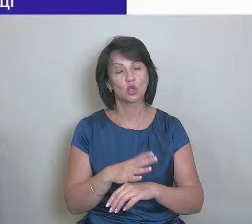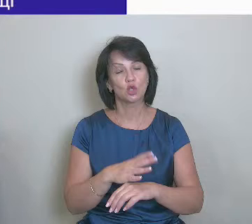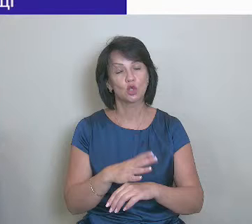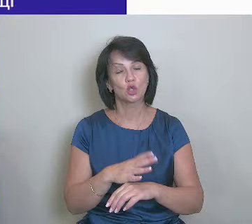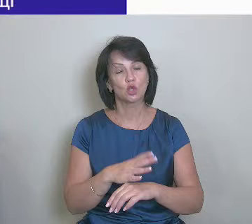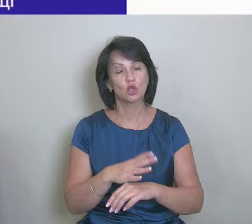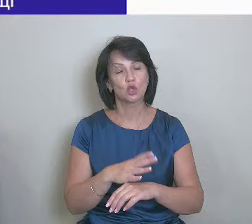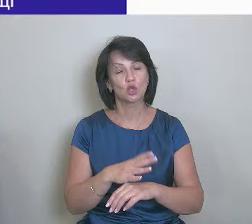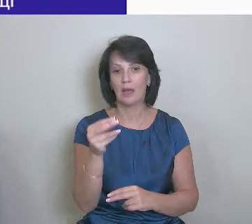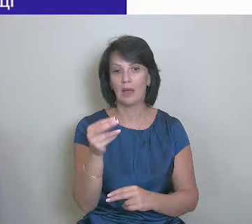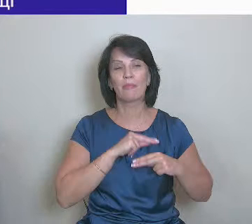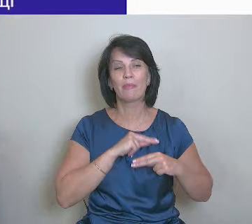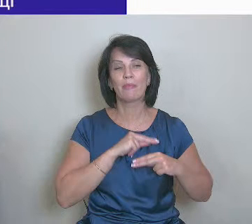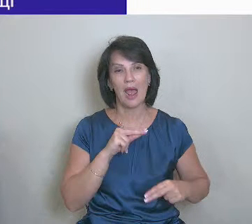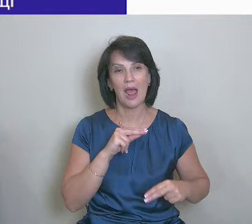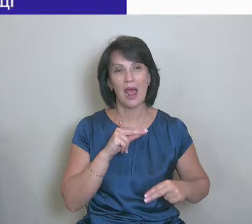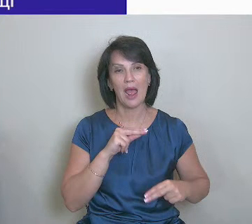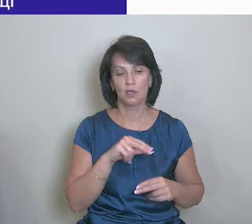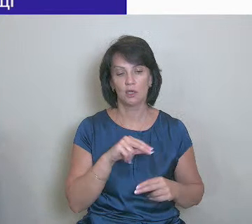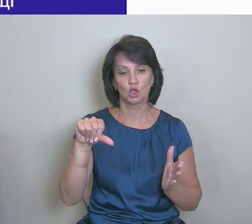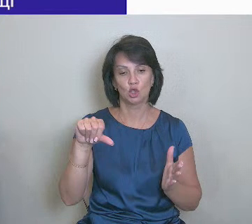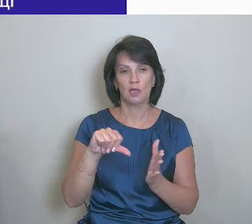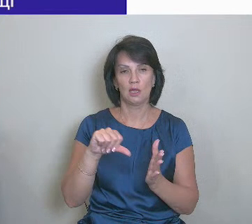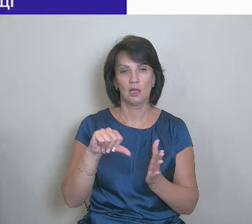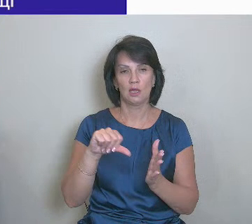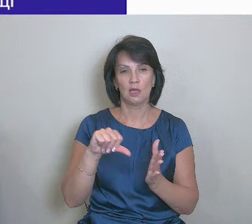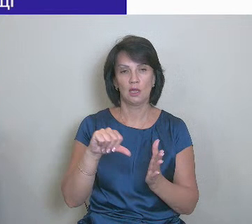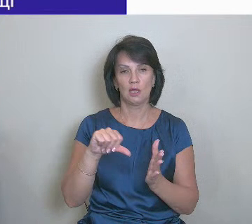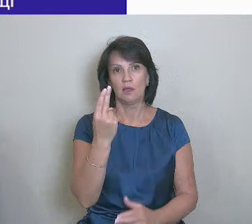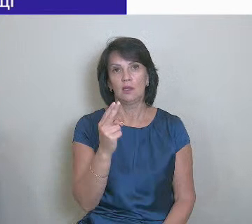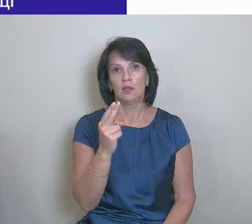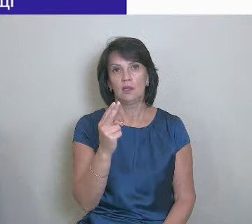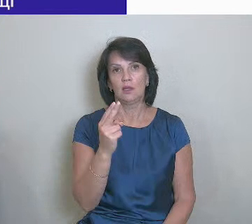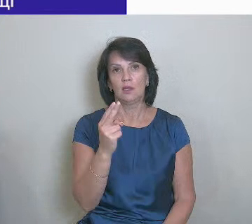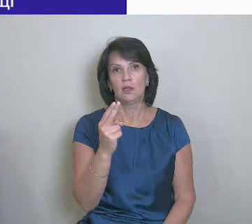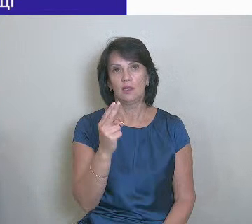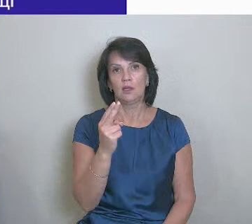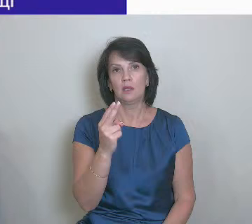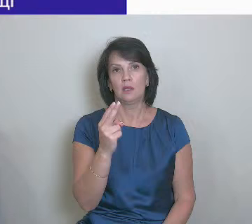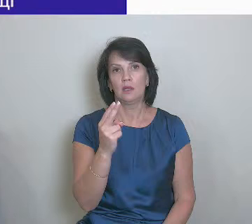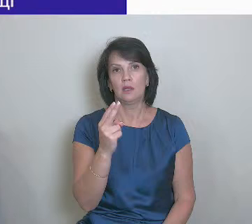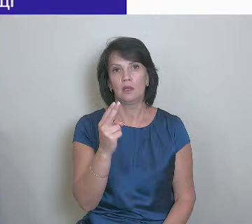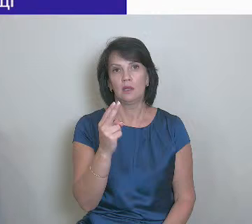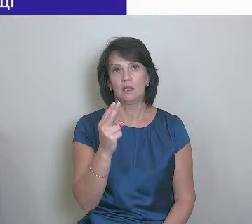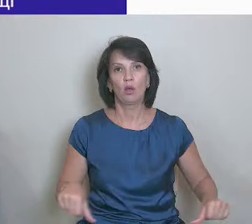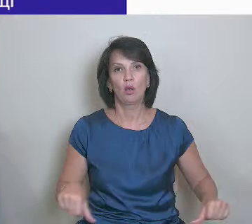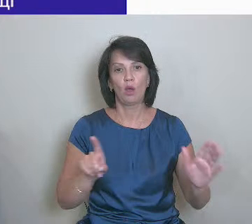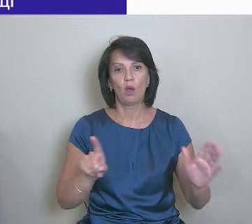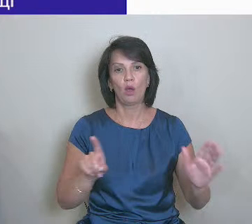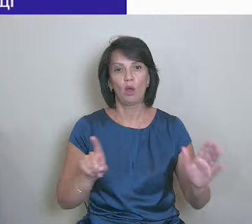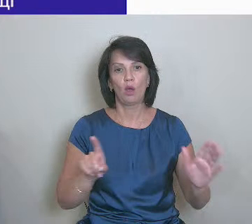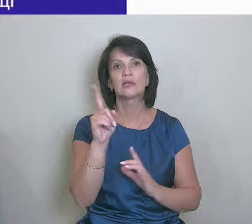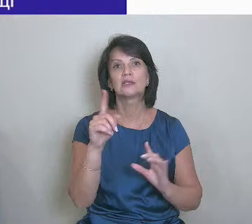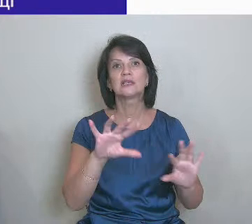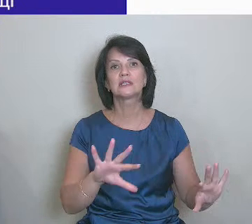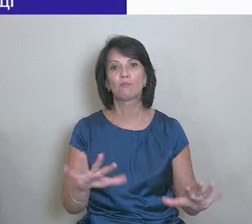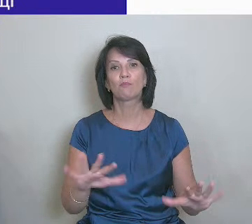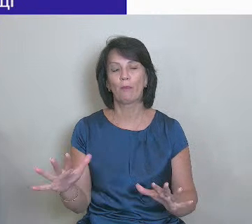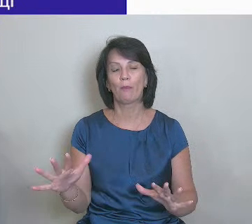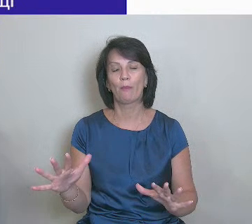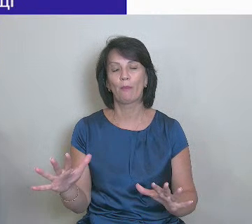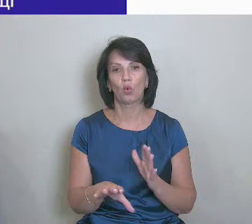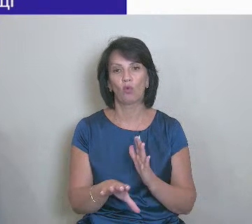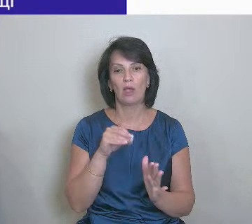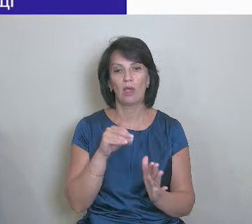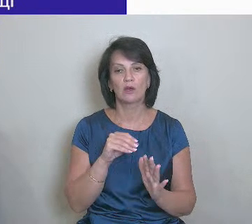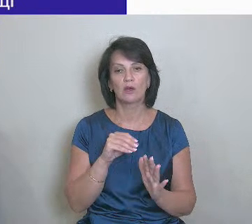established. There are some disadvantages there, because the remuneration of the TECs starts from